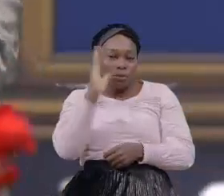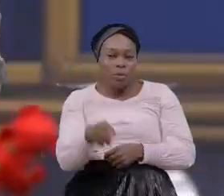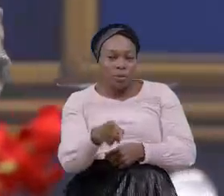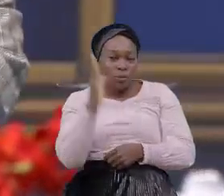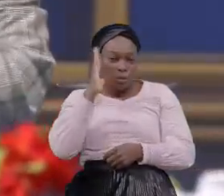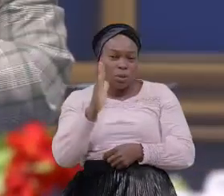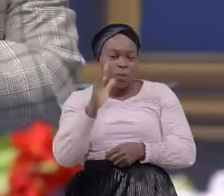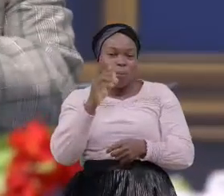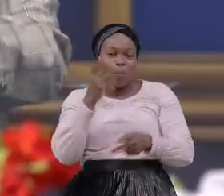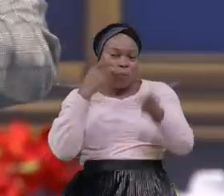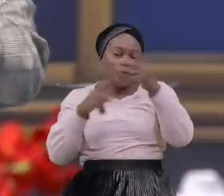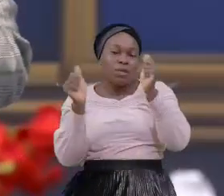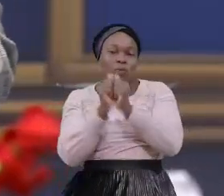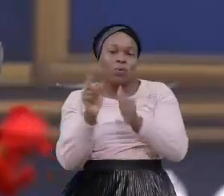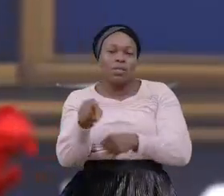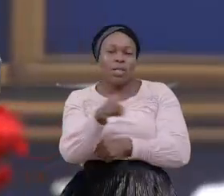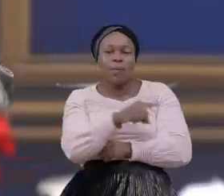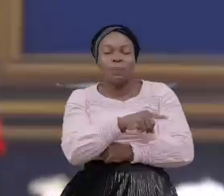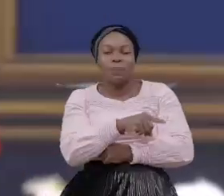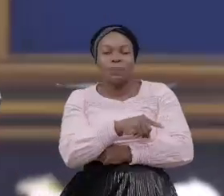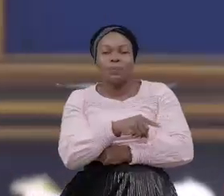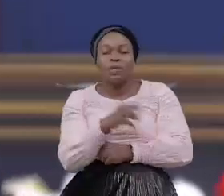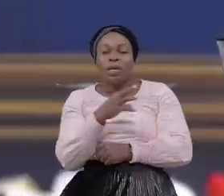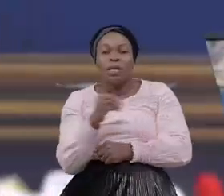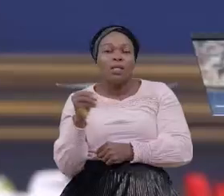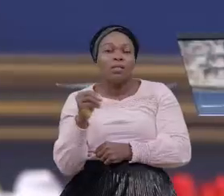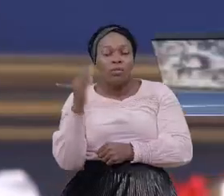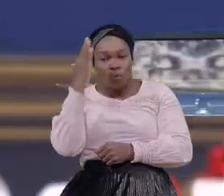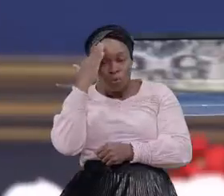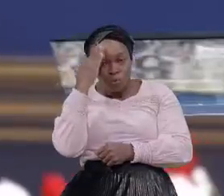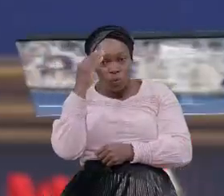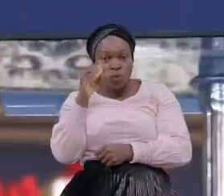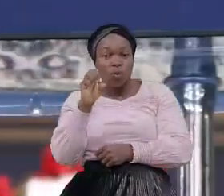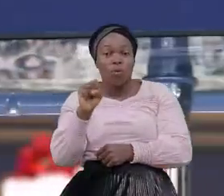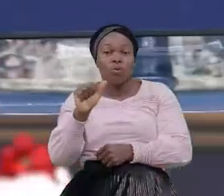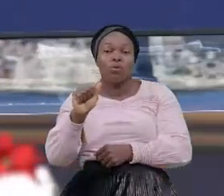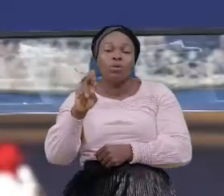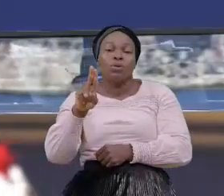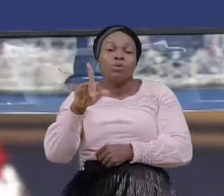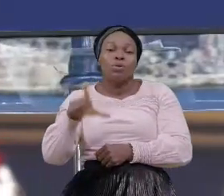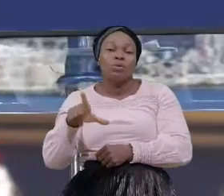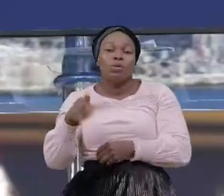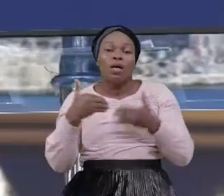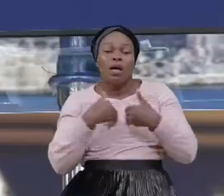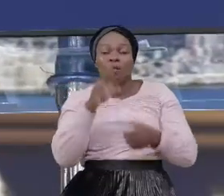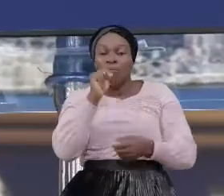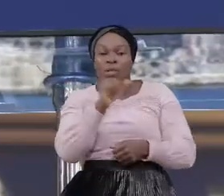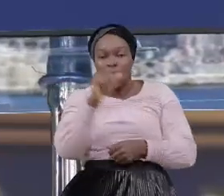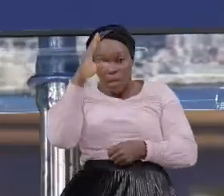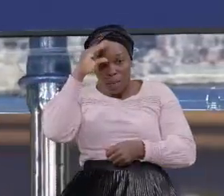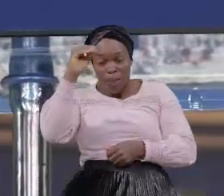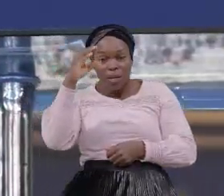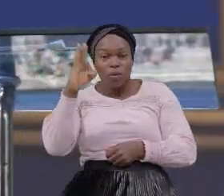with them. You know, Saul, he had been a man of the past.